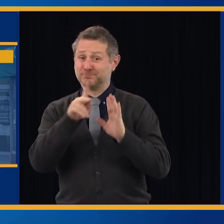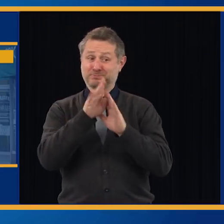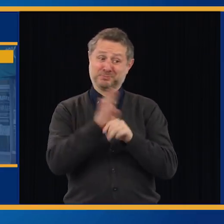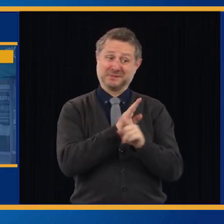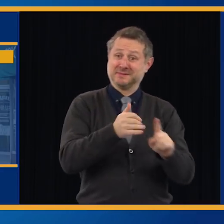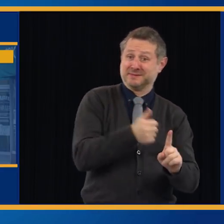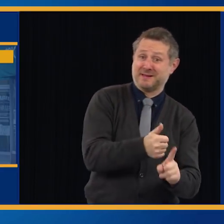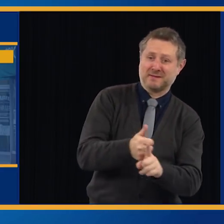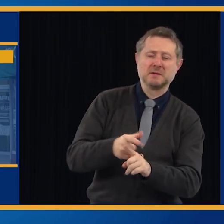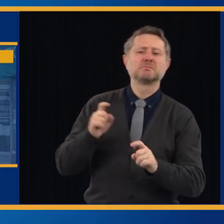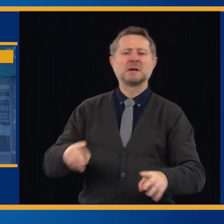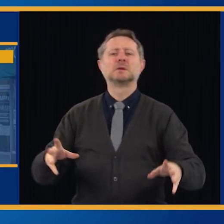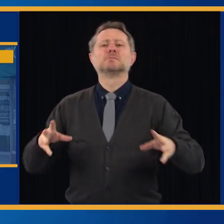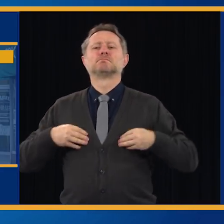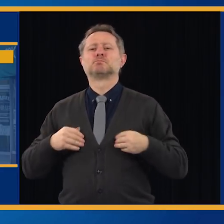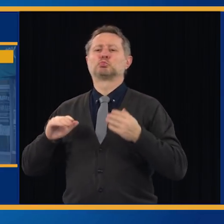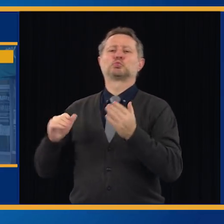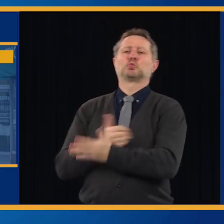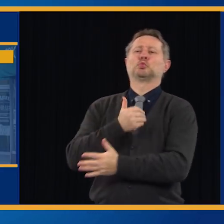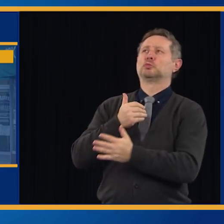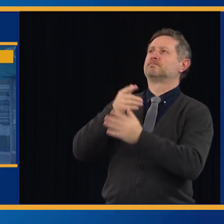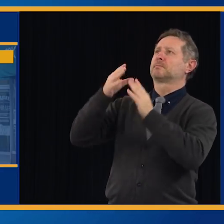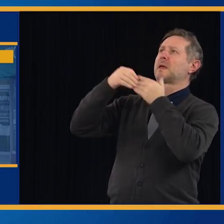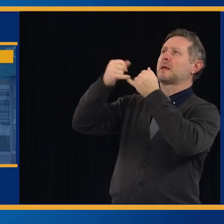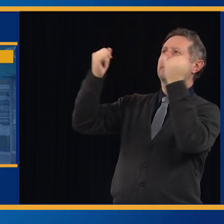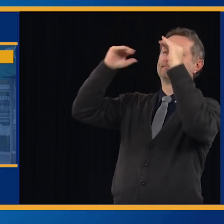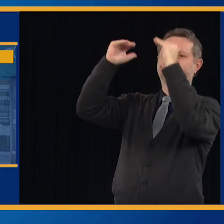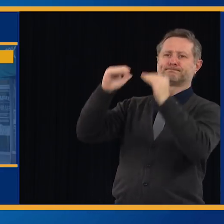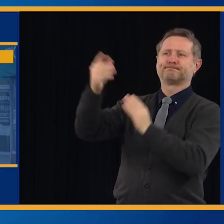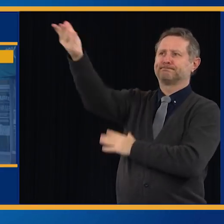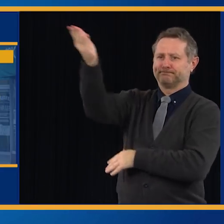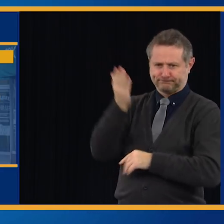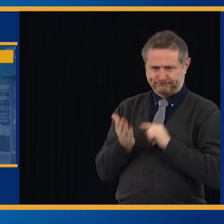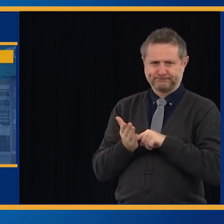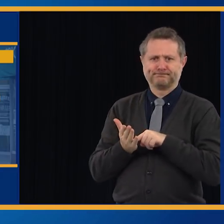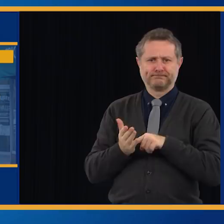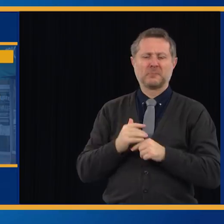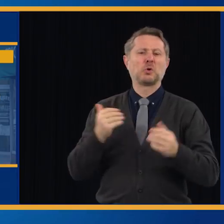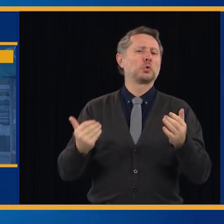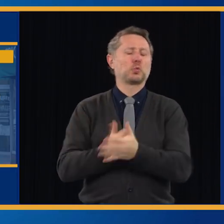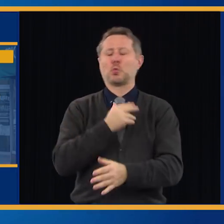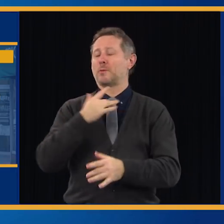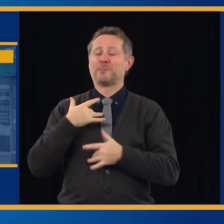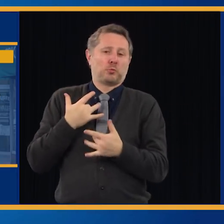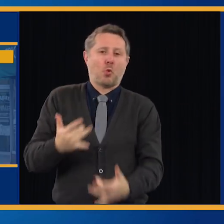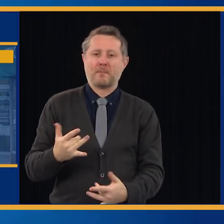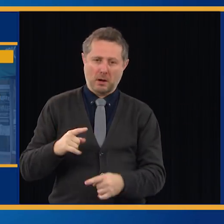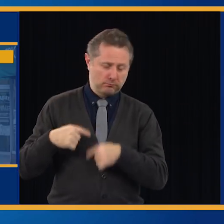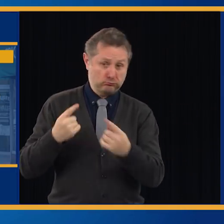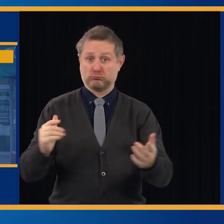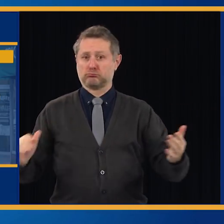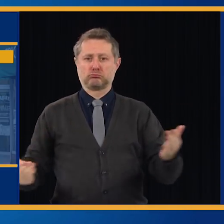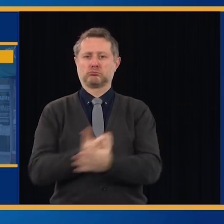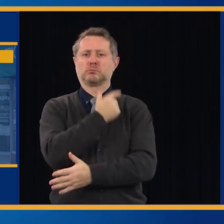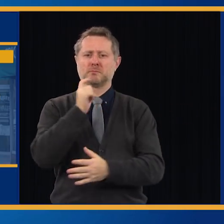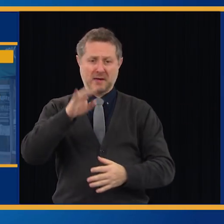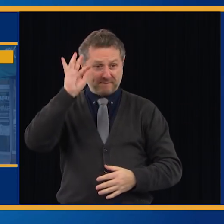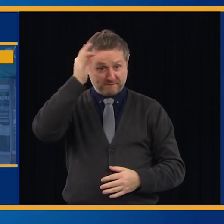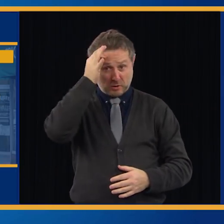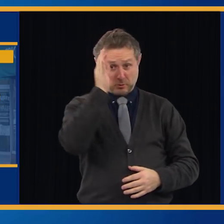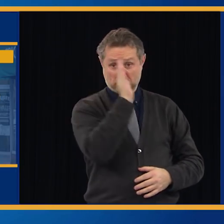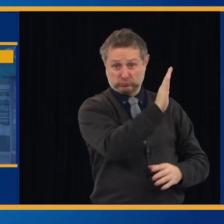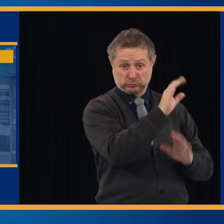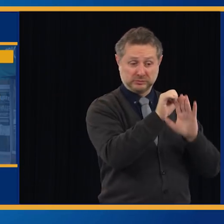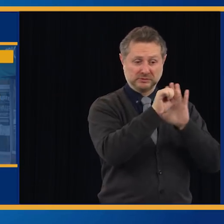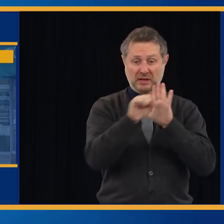if they want to reopen. They're going to have to adopt the federal and the state guidelines on this issue. Today we're